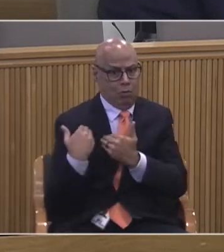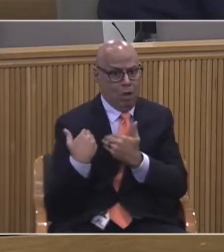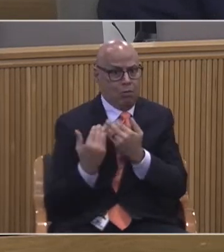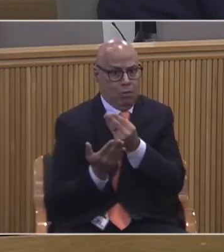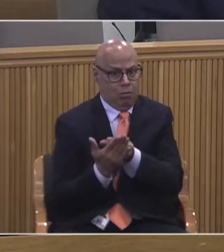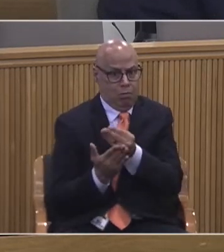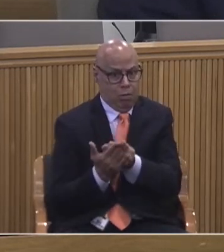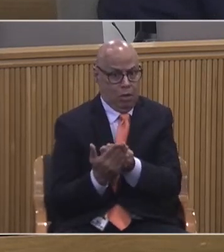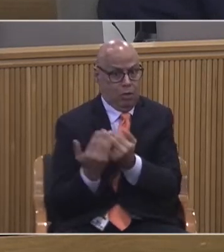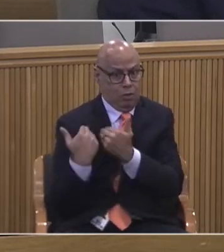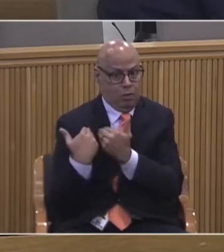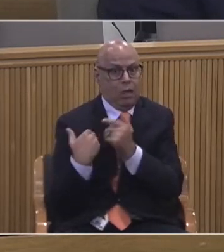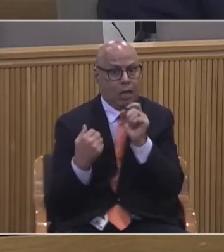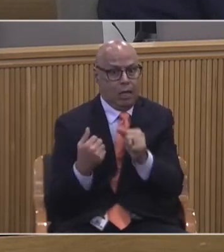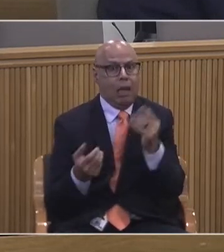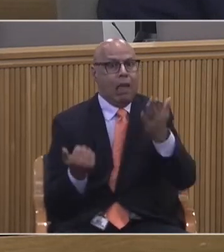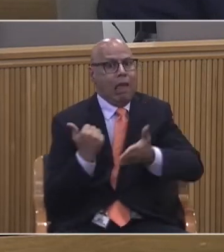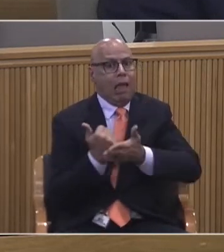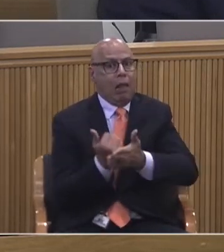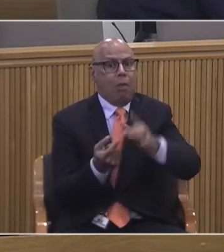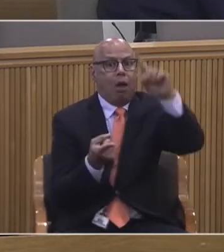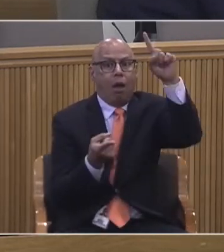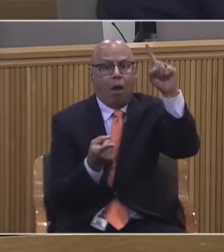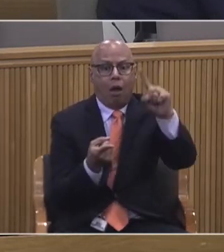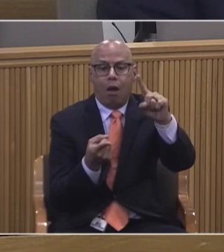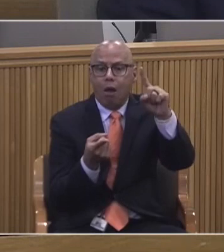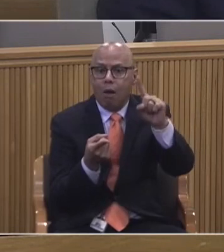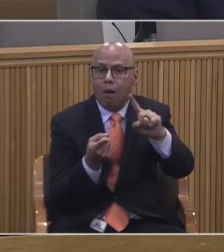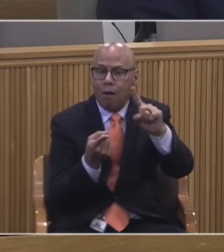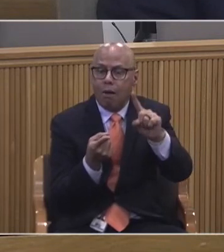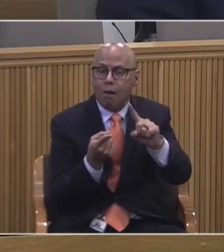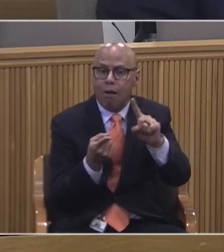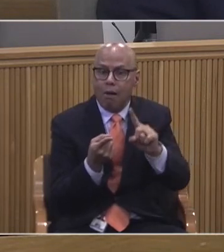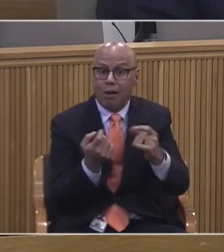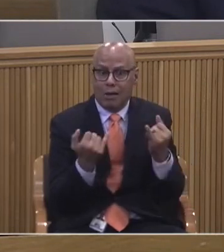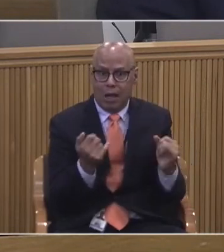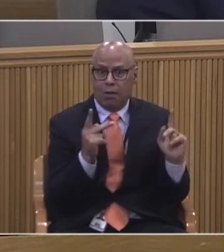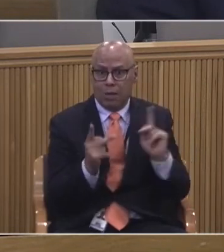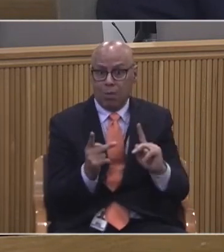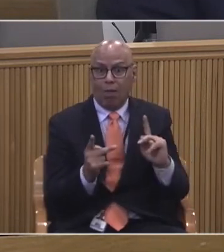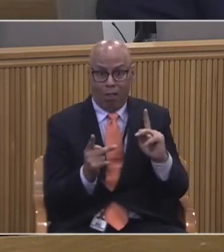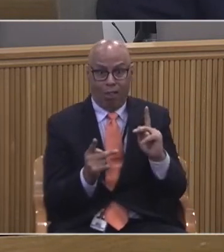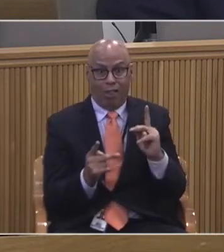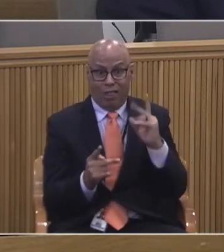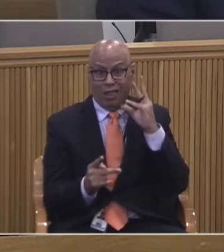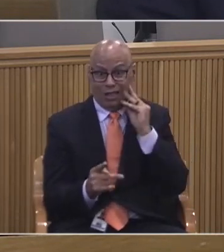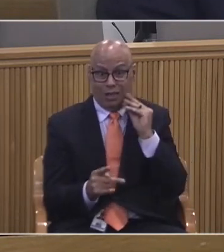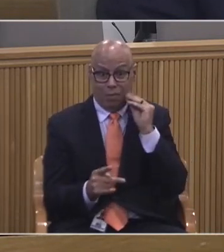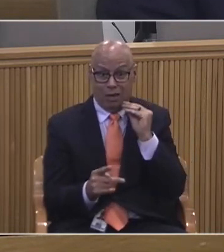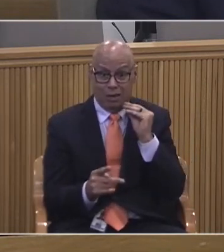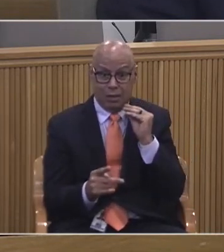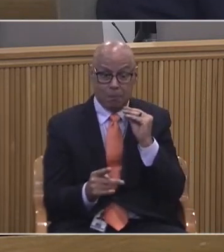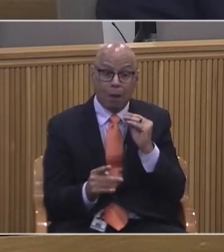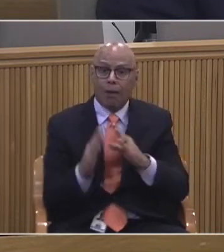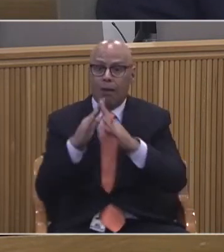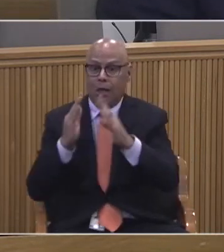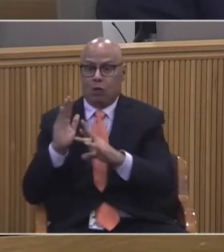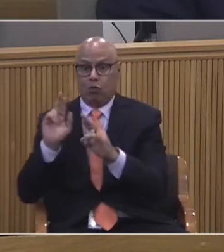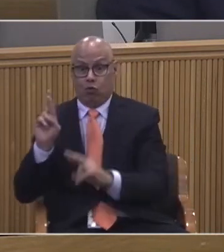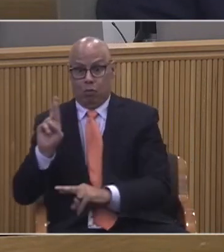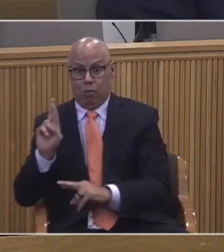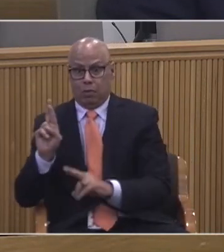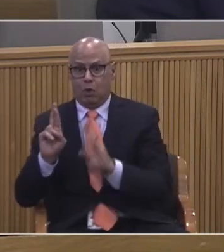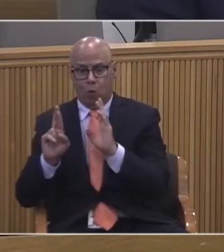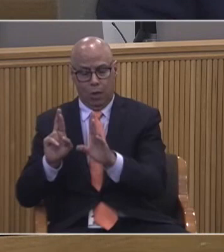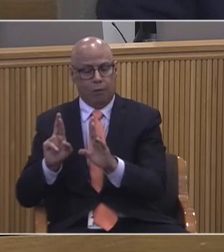state legislature can help alleviate the rising costs Oregonians are currently experiencing. House Republicans will hold the line